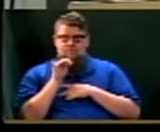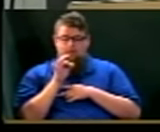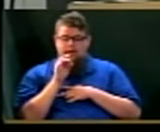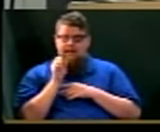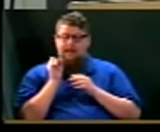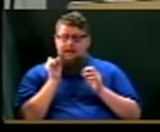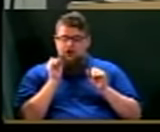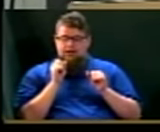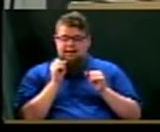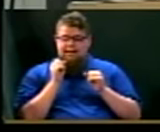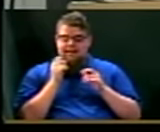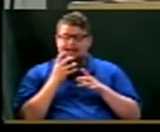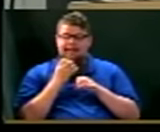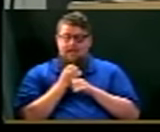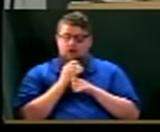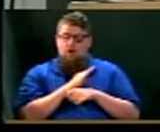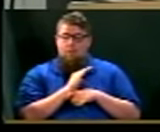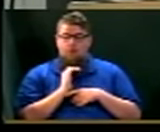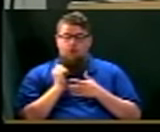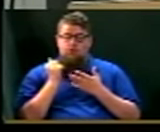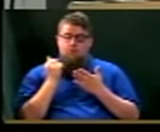approve a motion